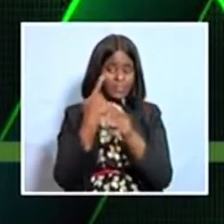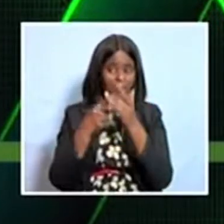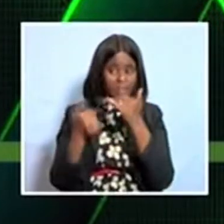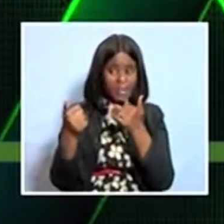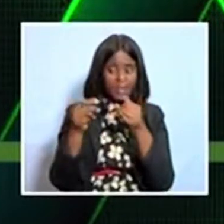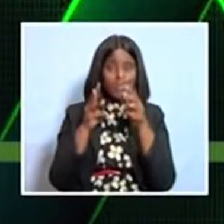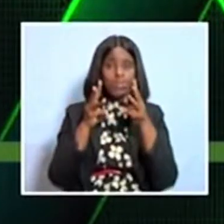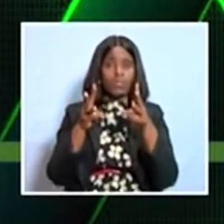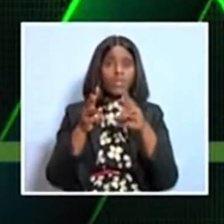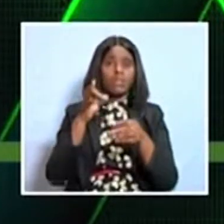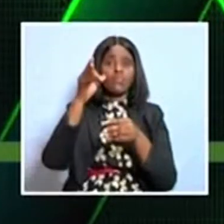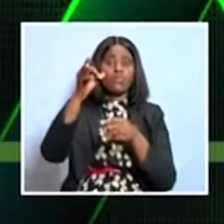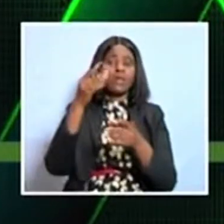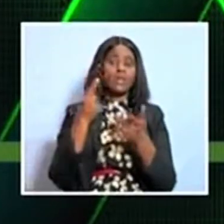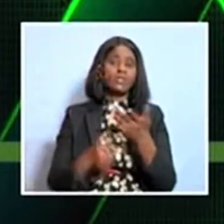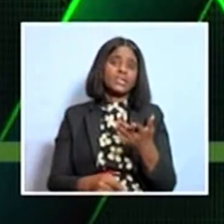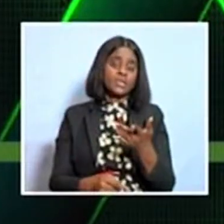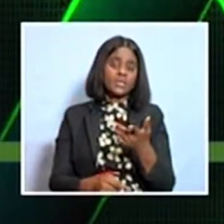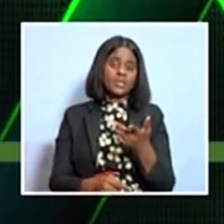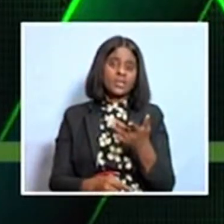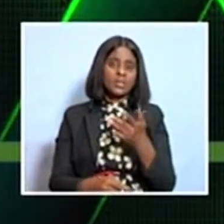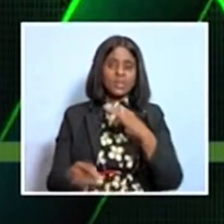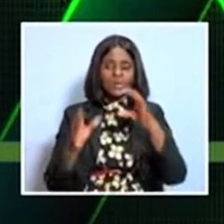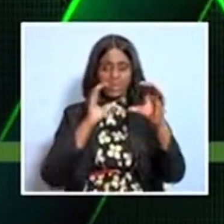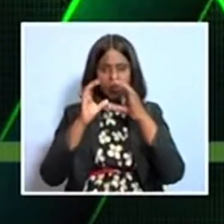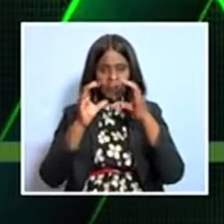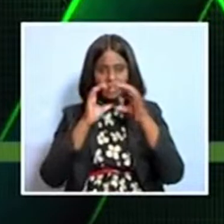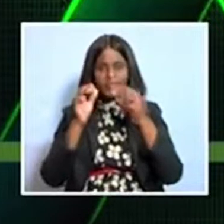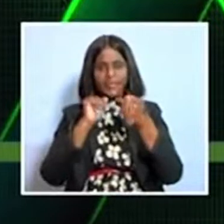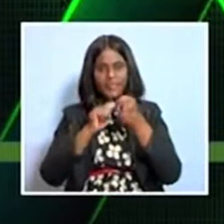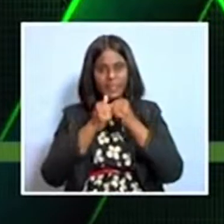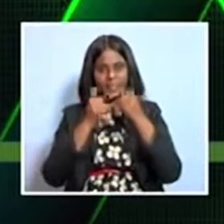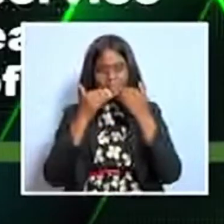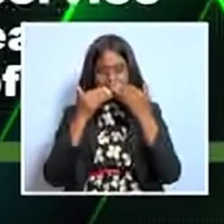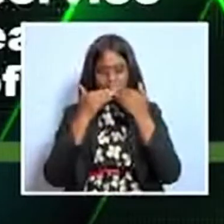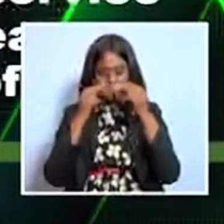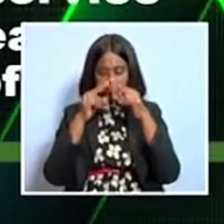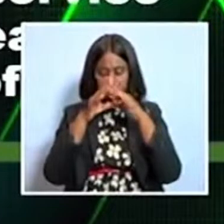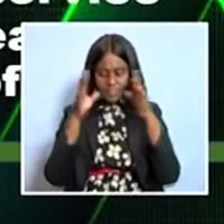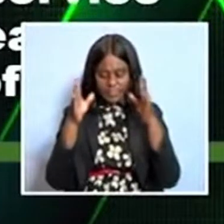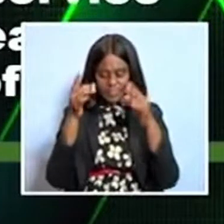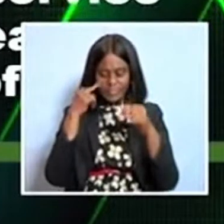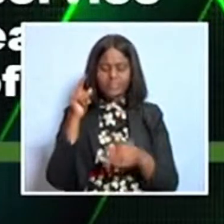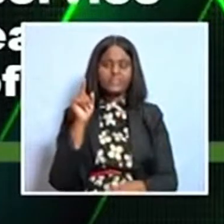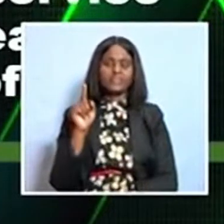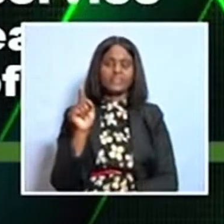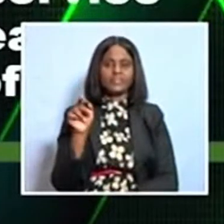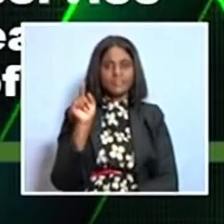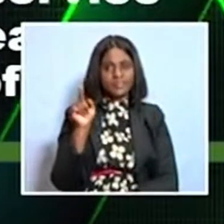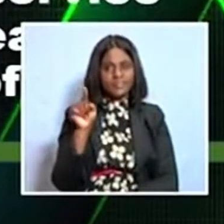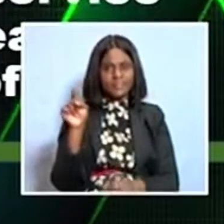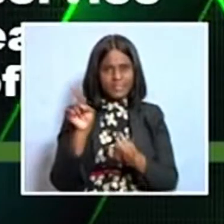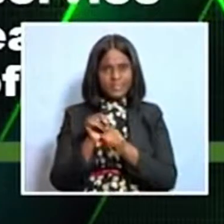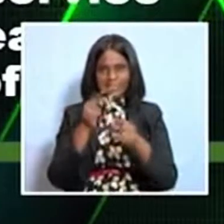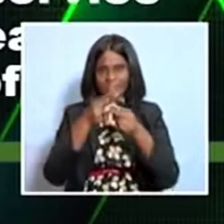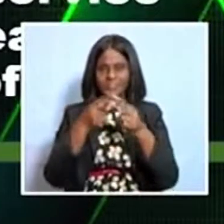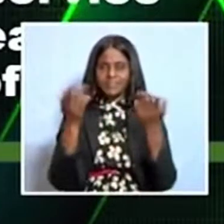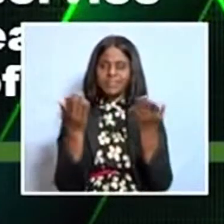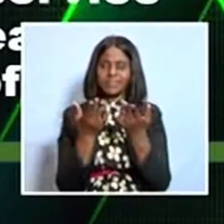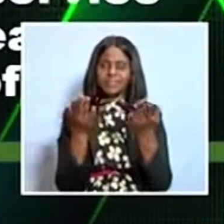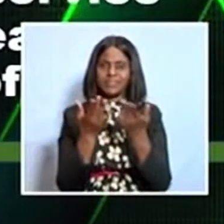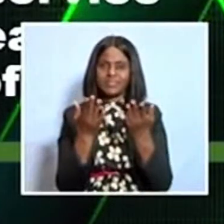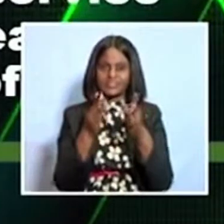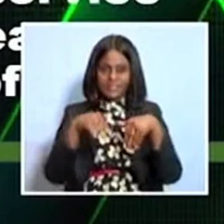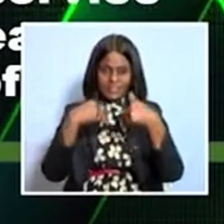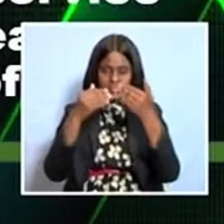way forward? The communication problem. Thank you so much for that. This one also no name. Well,